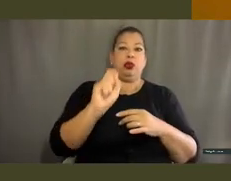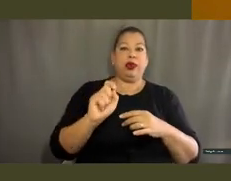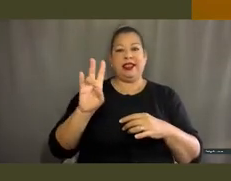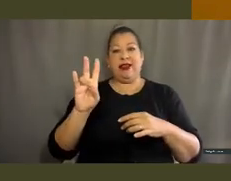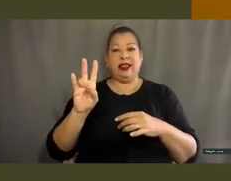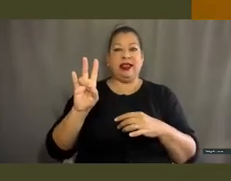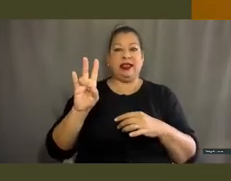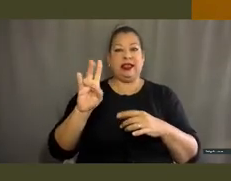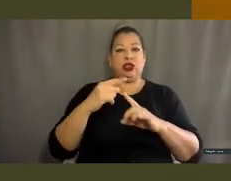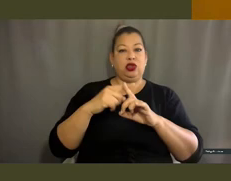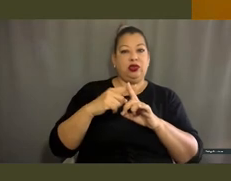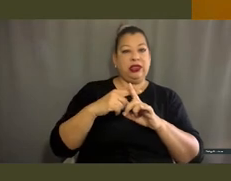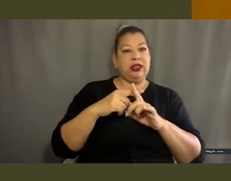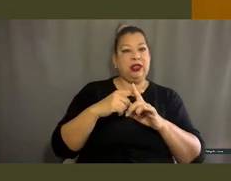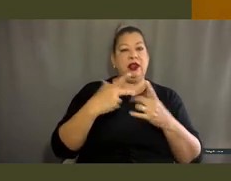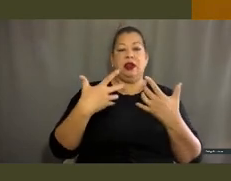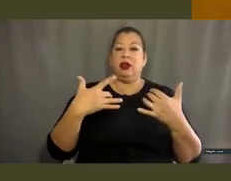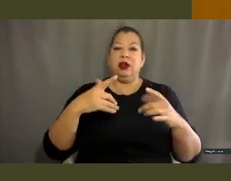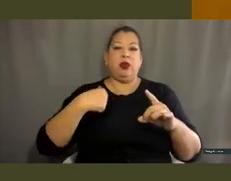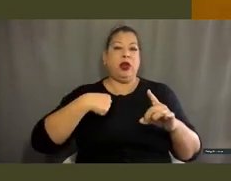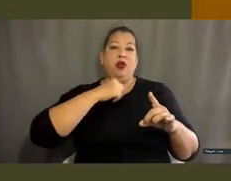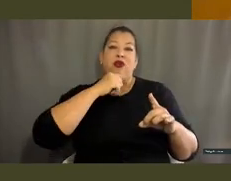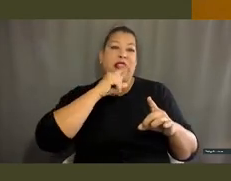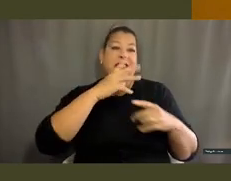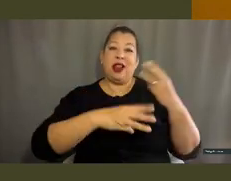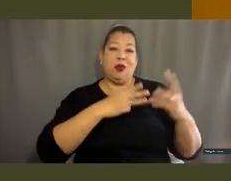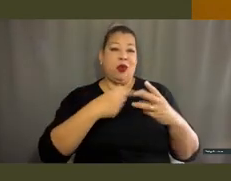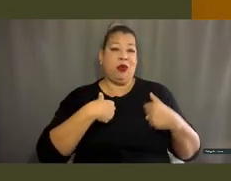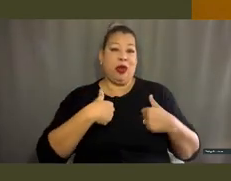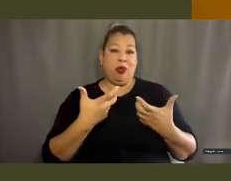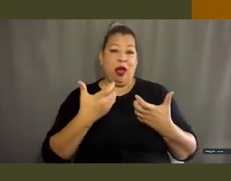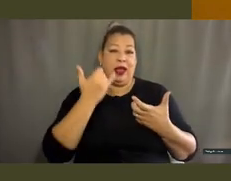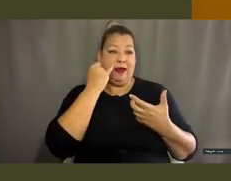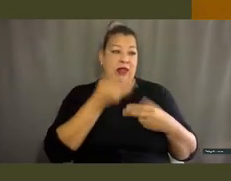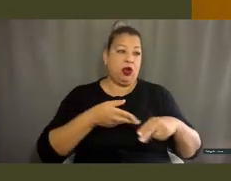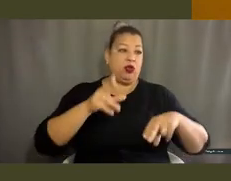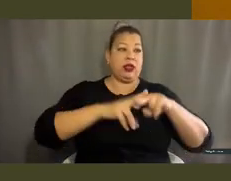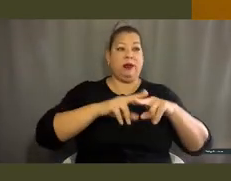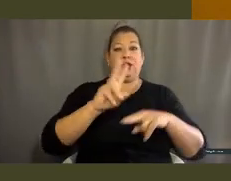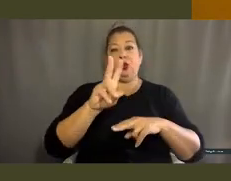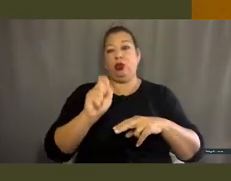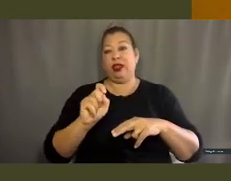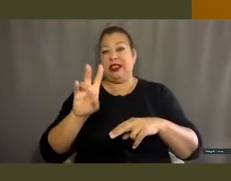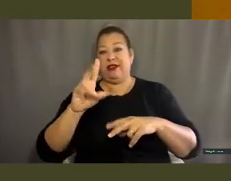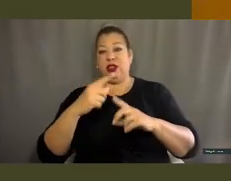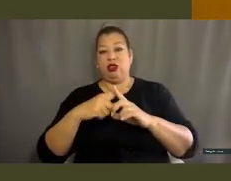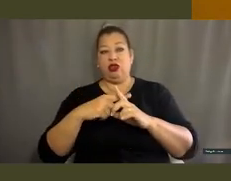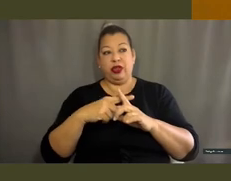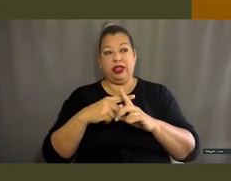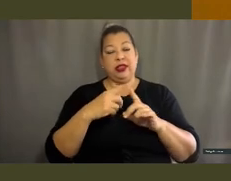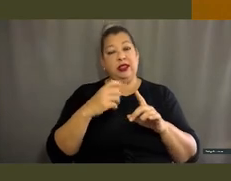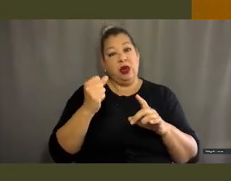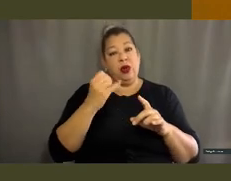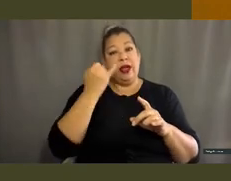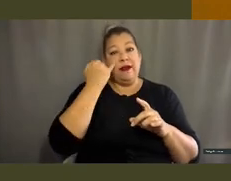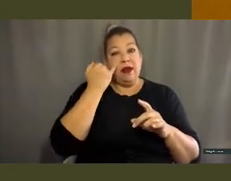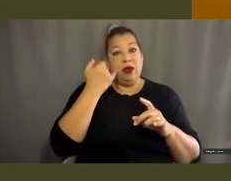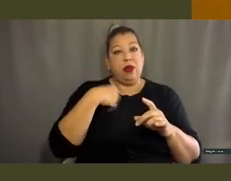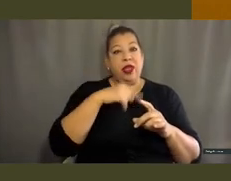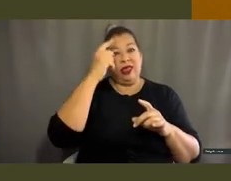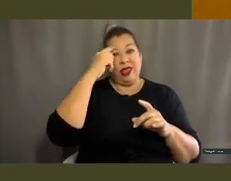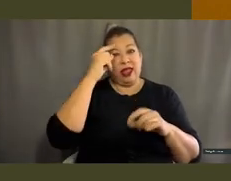that we don't really want to live in. So there's a need, and I think the take on the Glasgow meeting in the beginning that we need